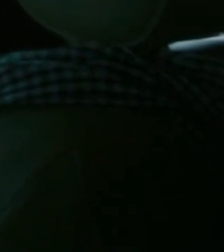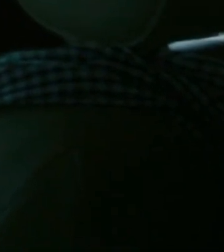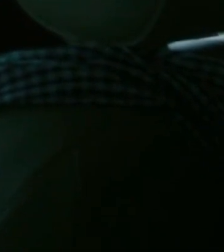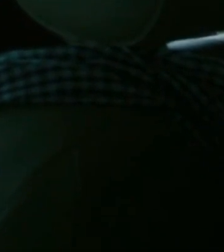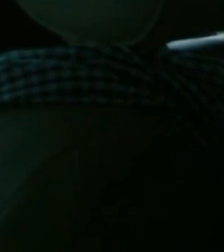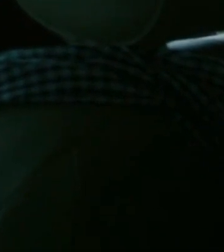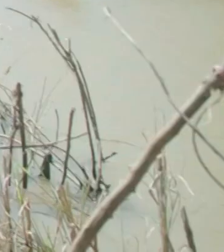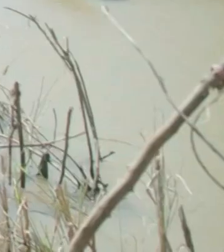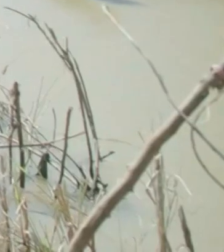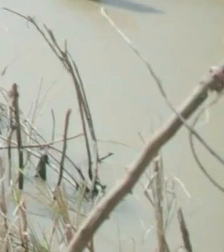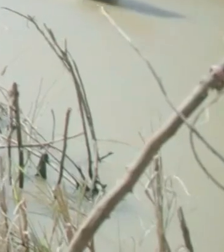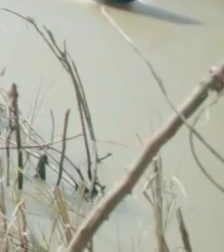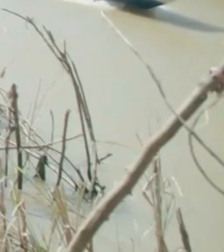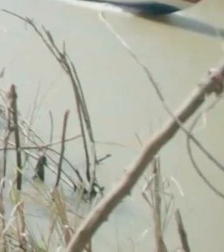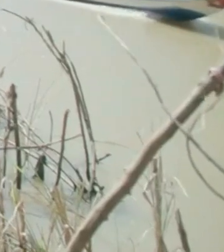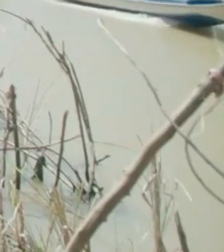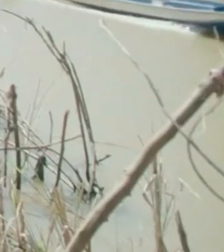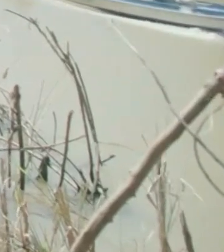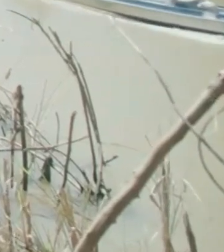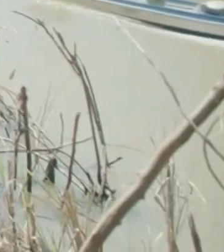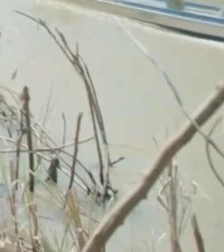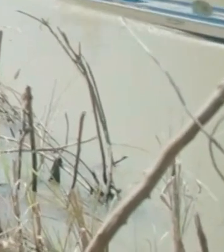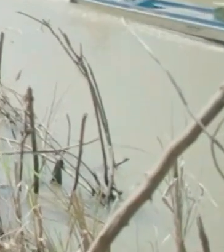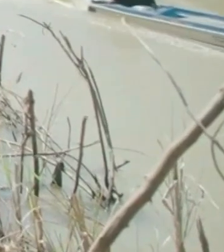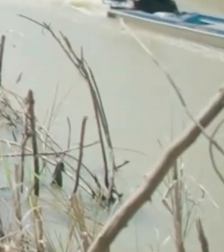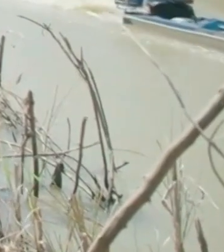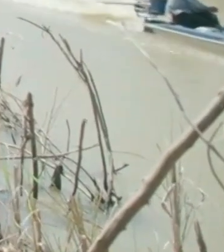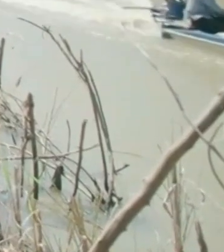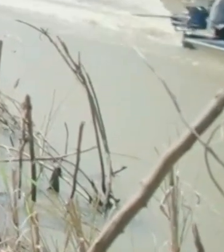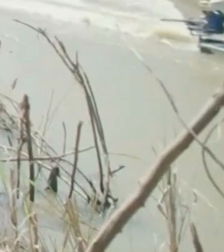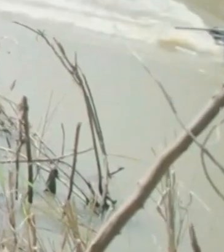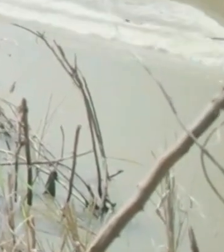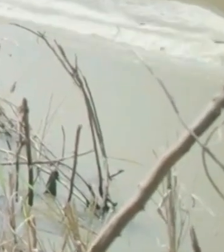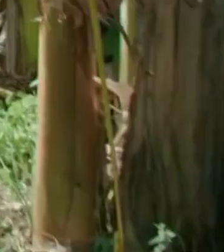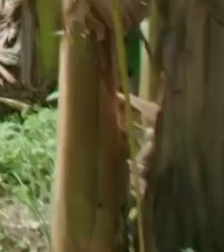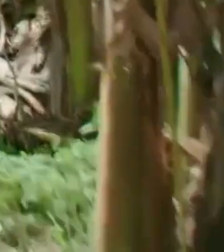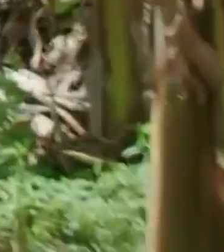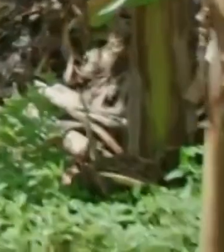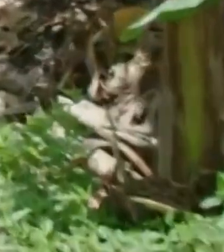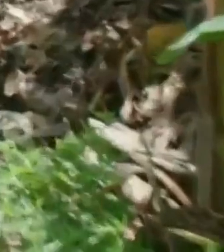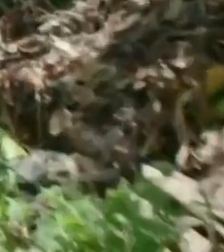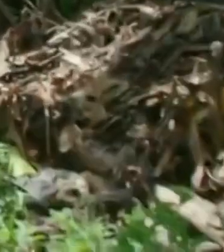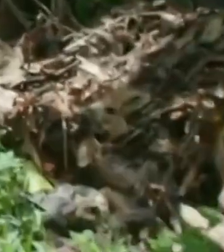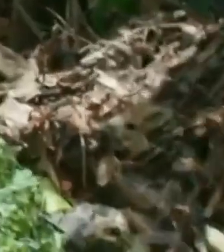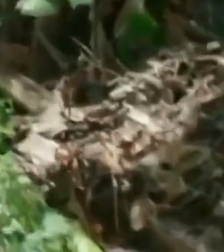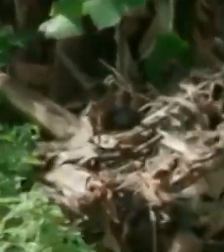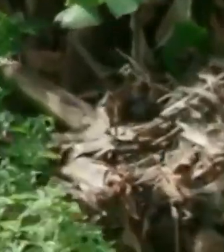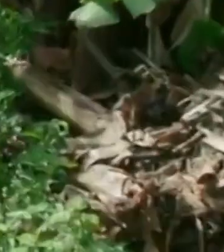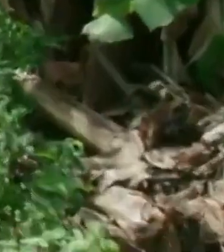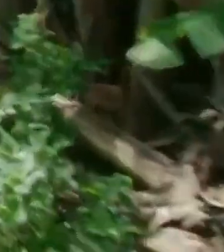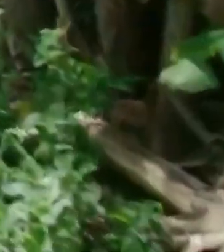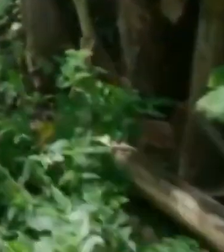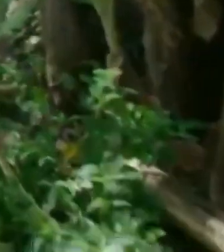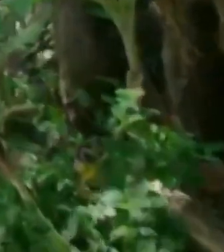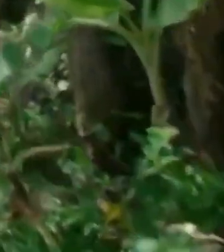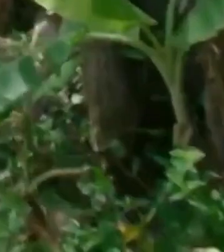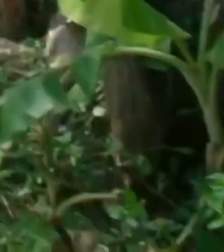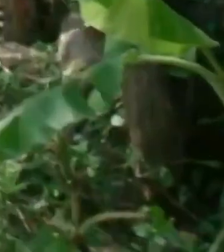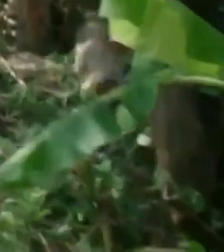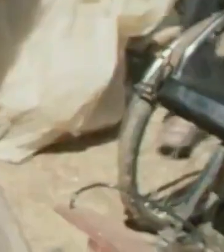We still have like 200 accidents per year, like 5 accidents per week, and it's terrible. They